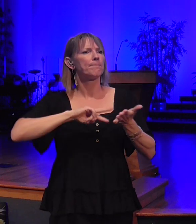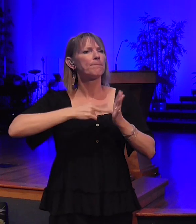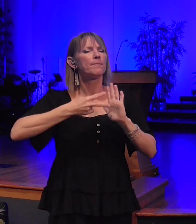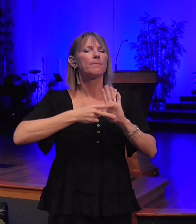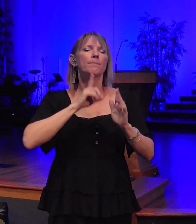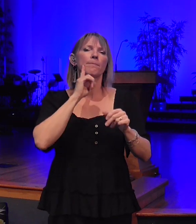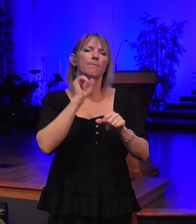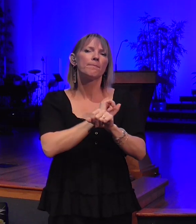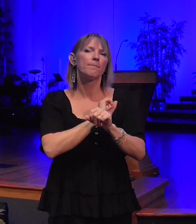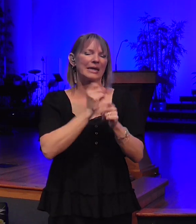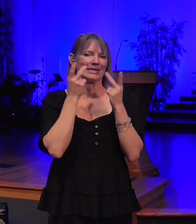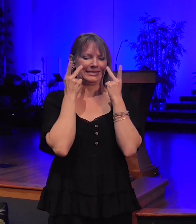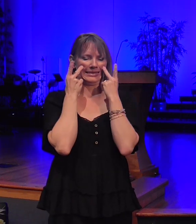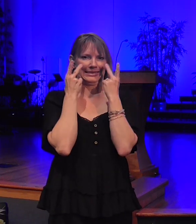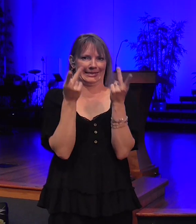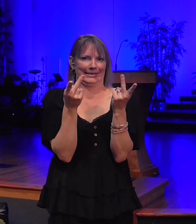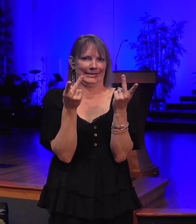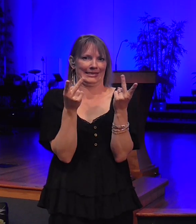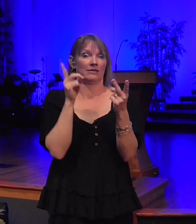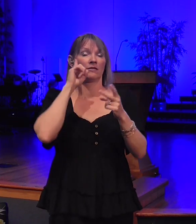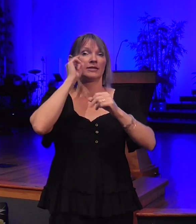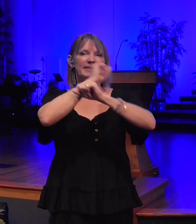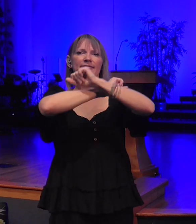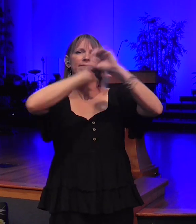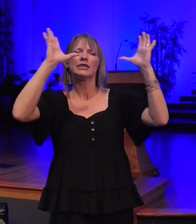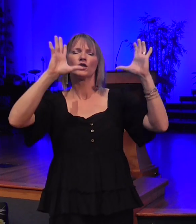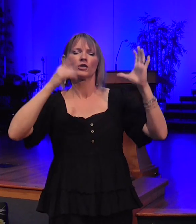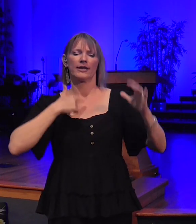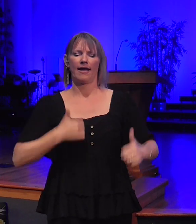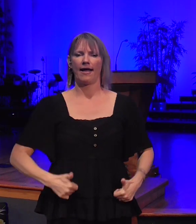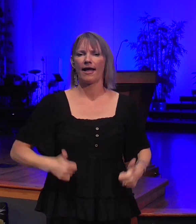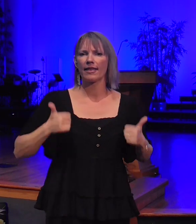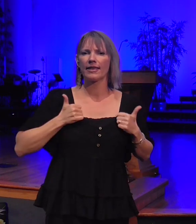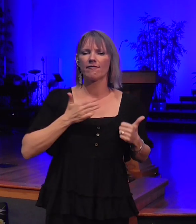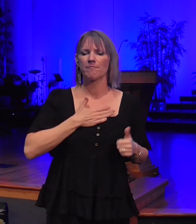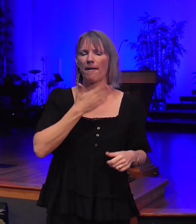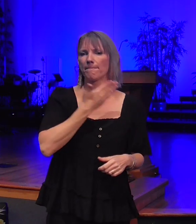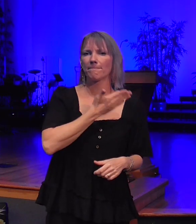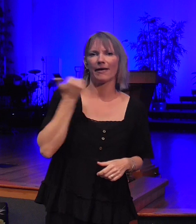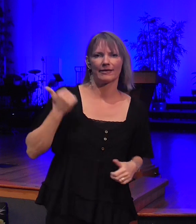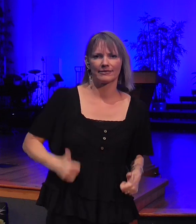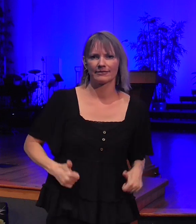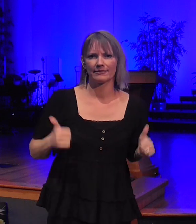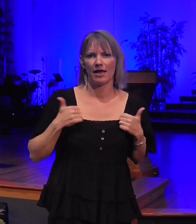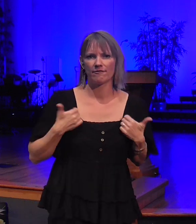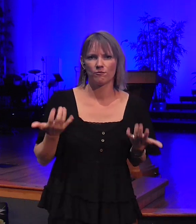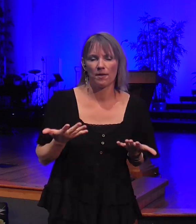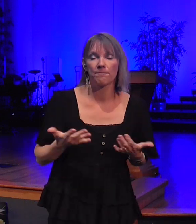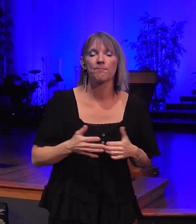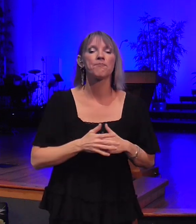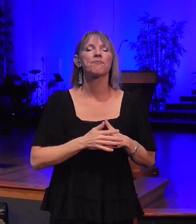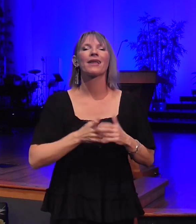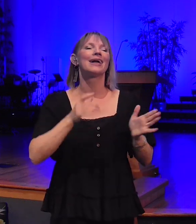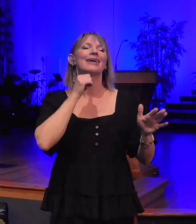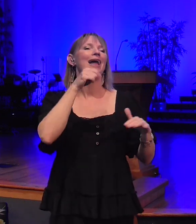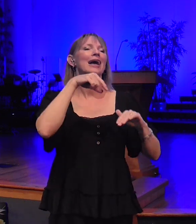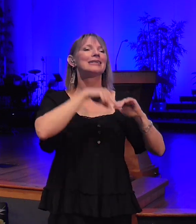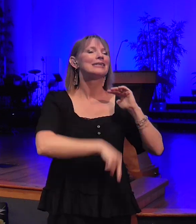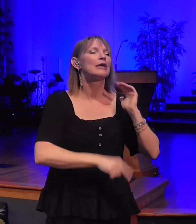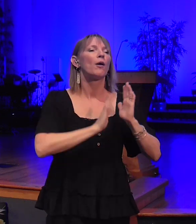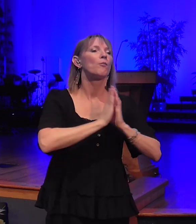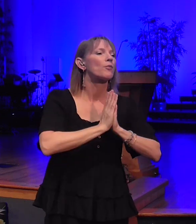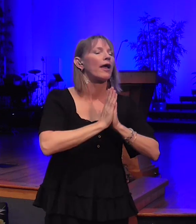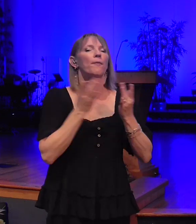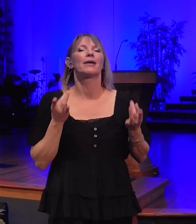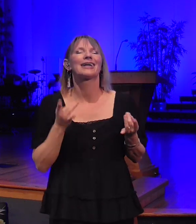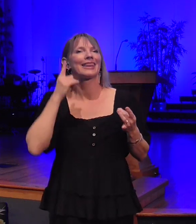What is the vision in which I live my best life? And this wasn't deep in prayer or meditation. I think I was watching Family